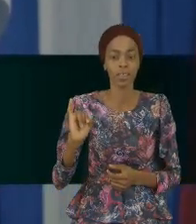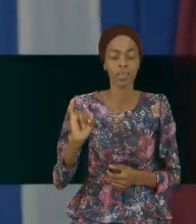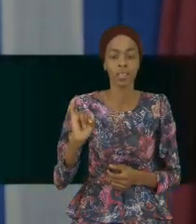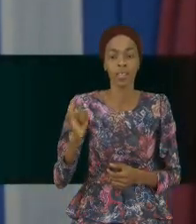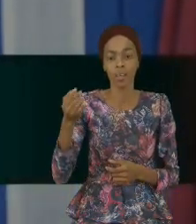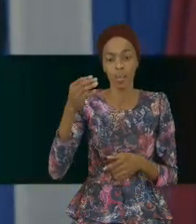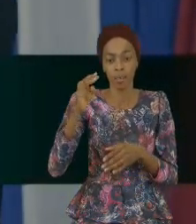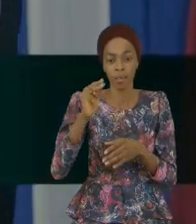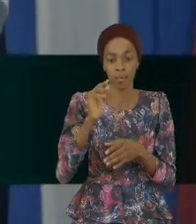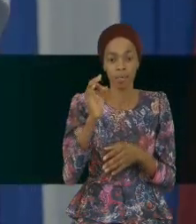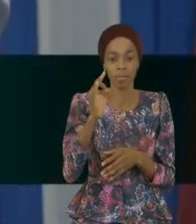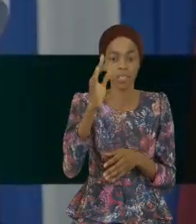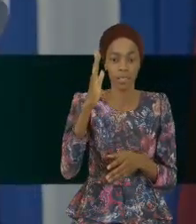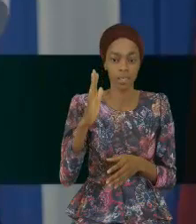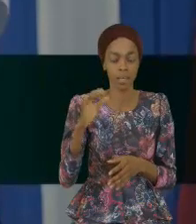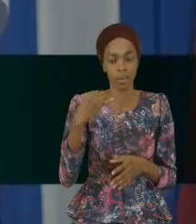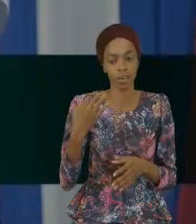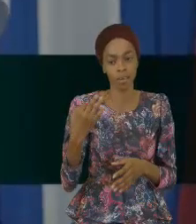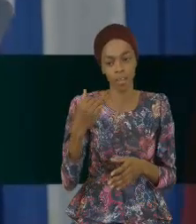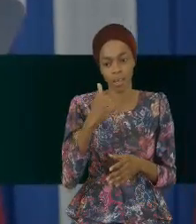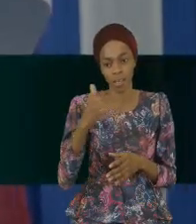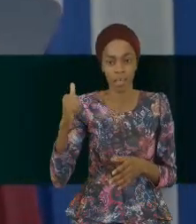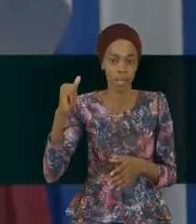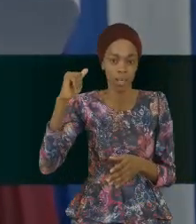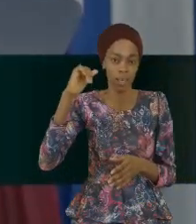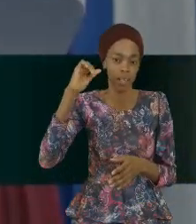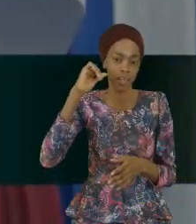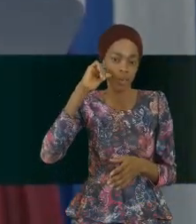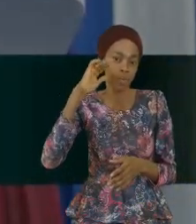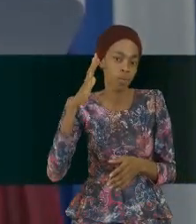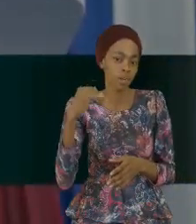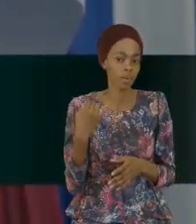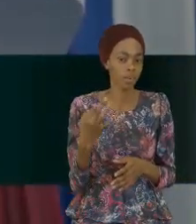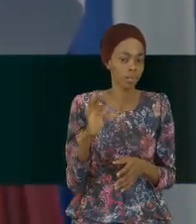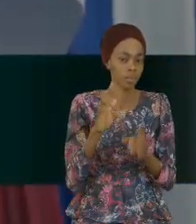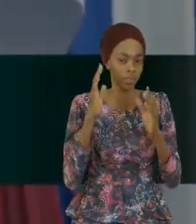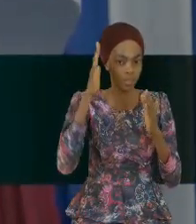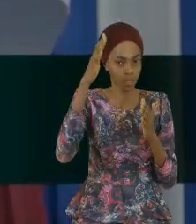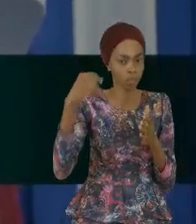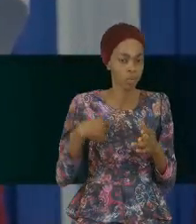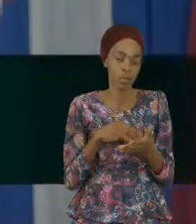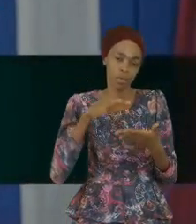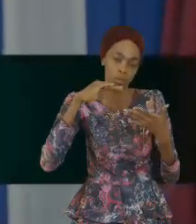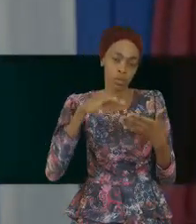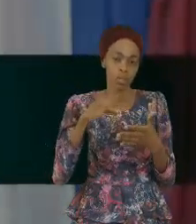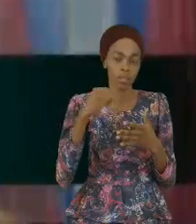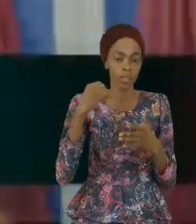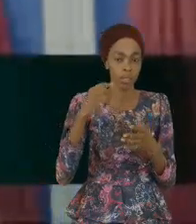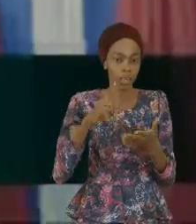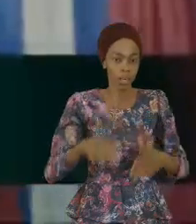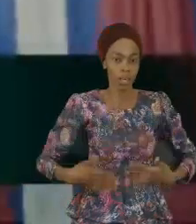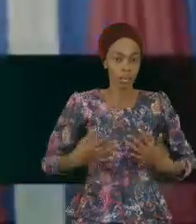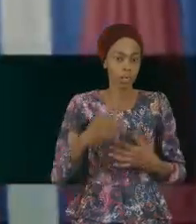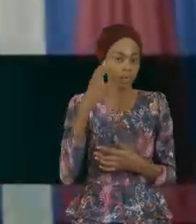to use the life of Moses, and we're going to see how God began with him, and how God continued with